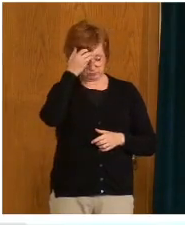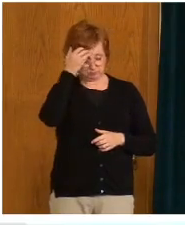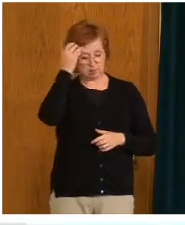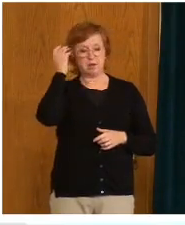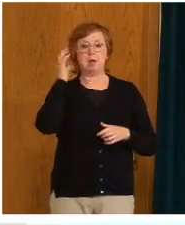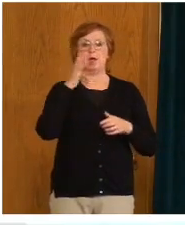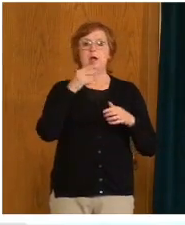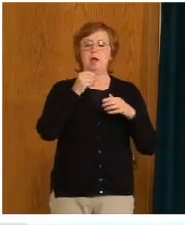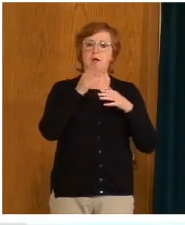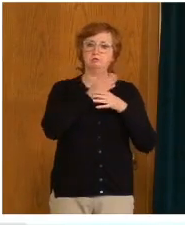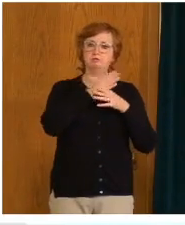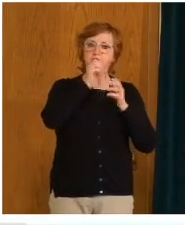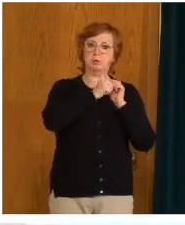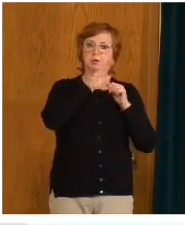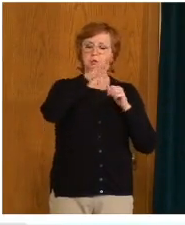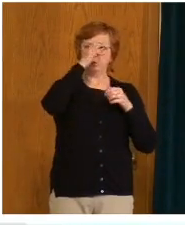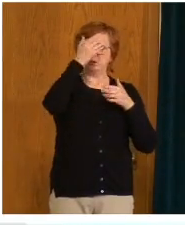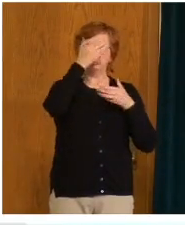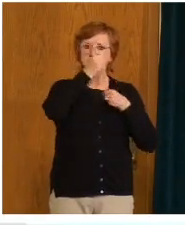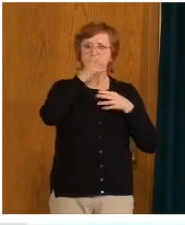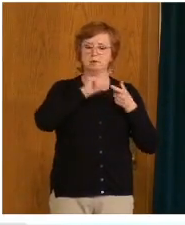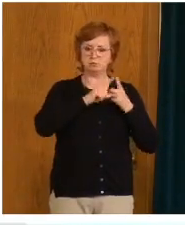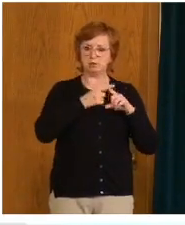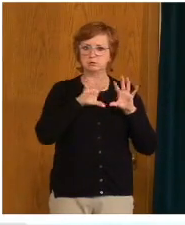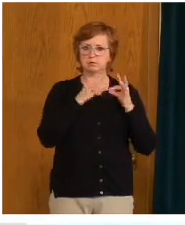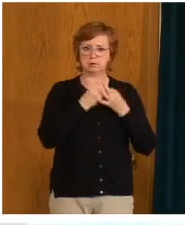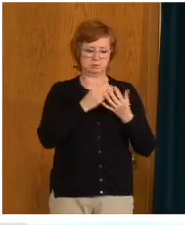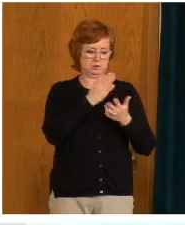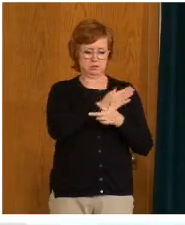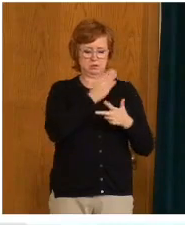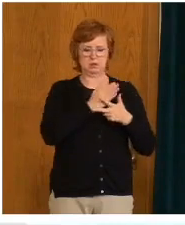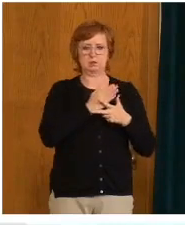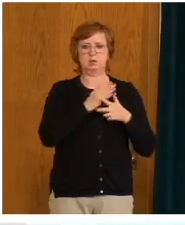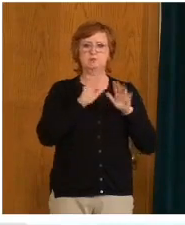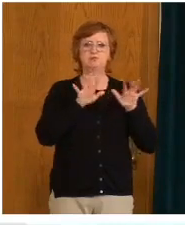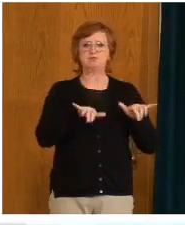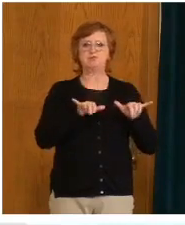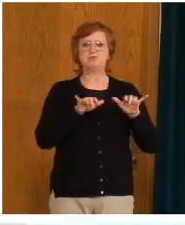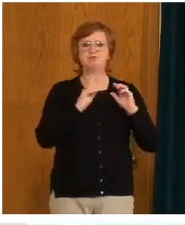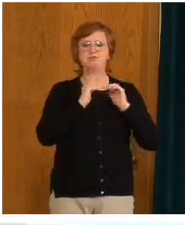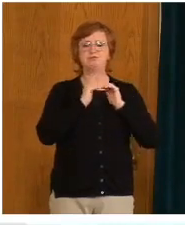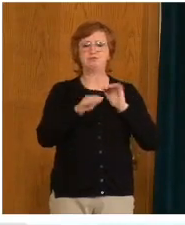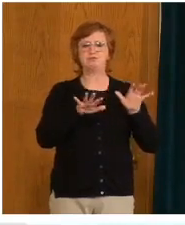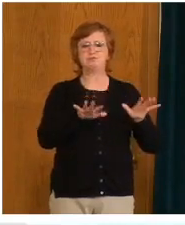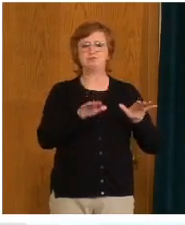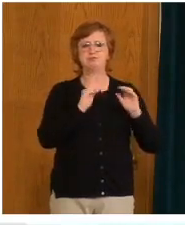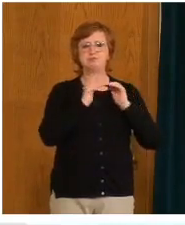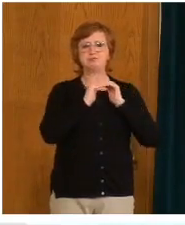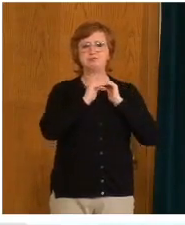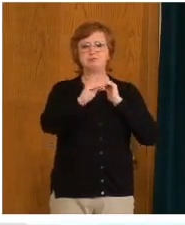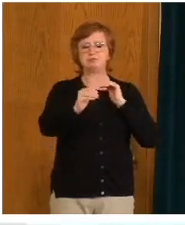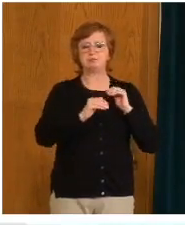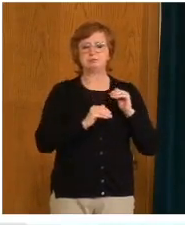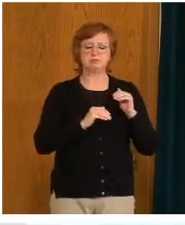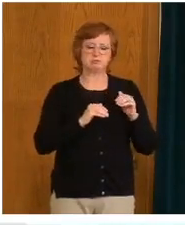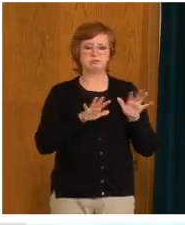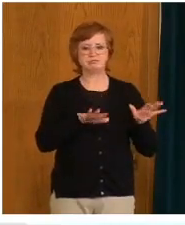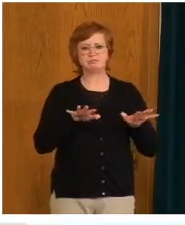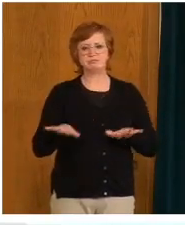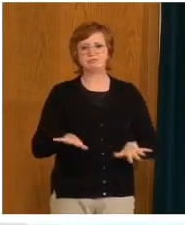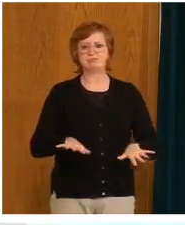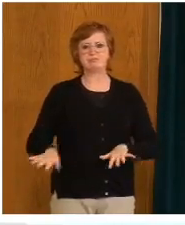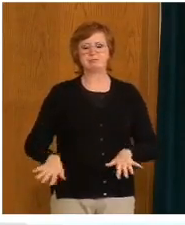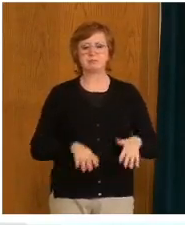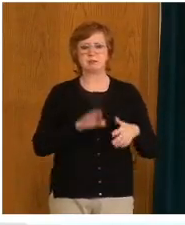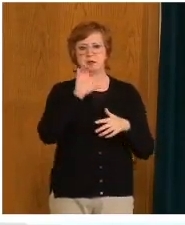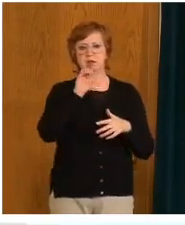and family. Second is complacency, that sometimes, so in Saskatchewan you can go and get time off from work and get vaccinated, but